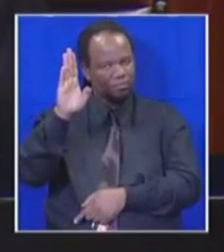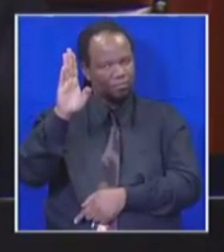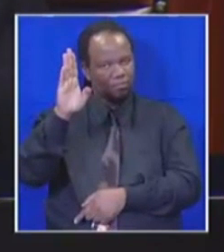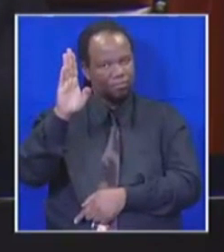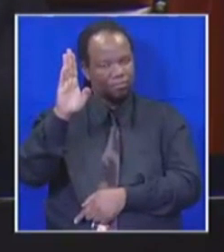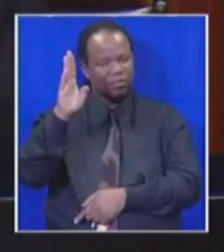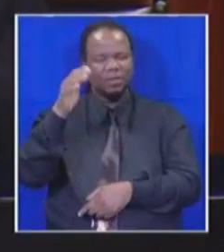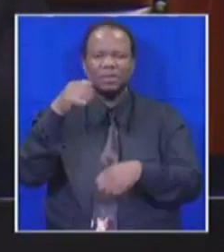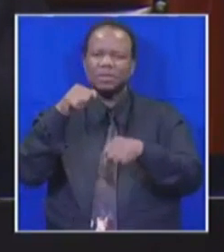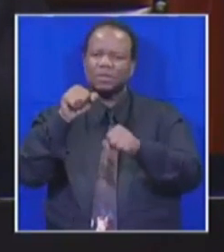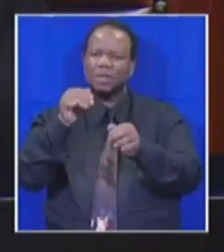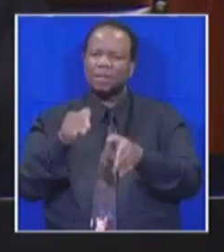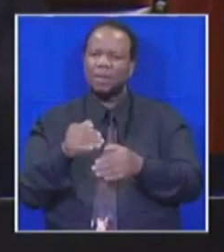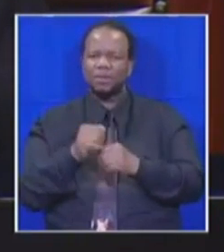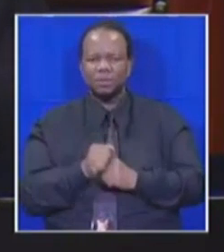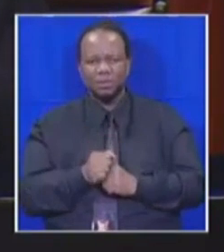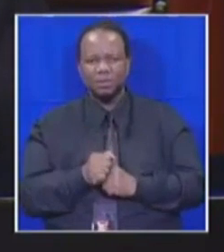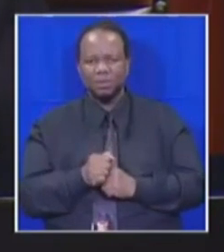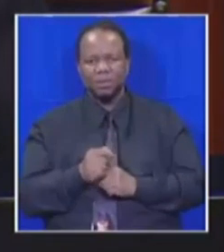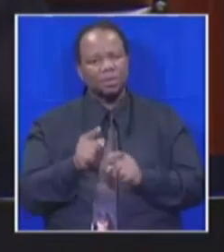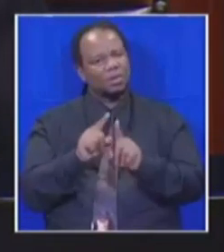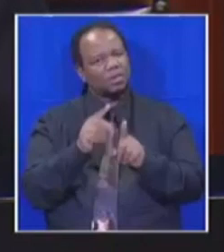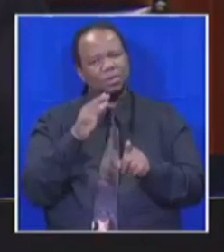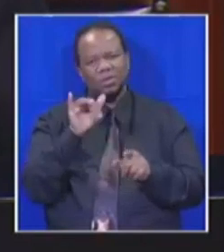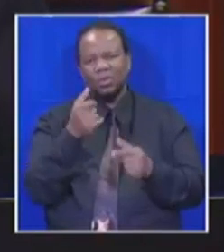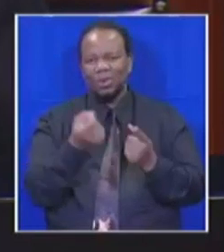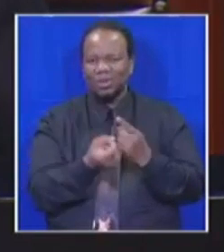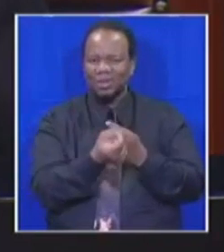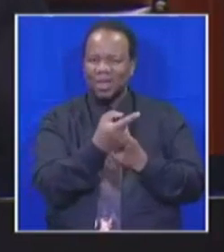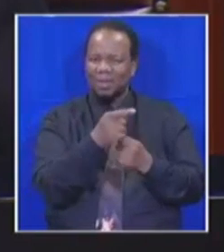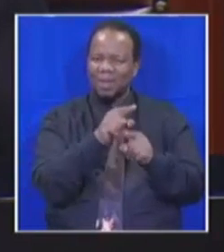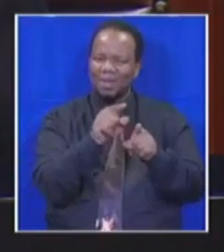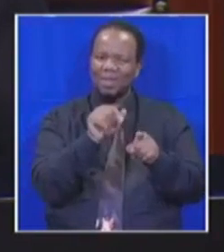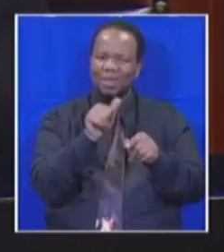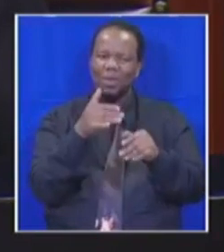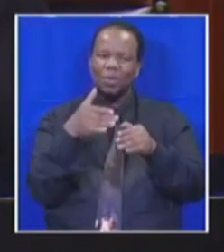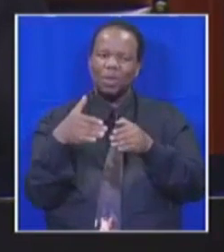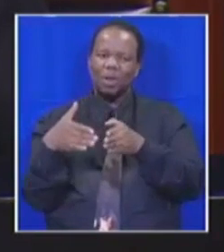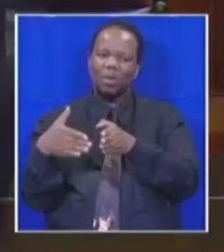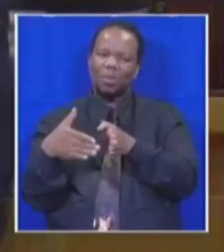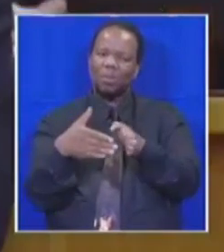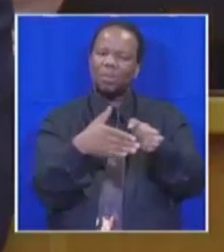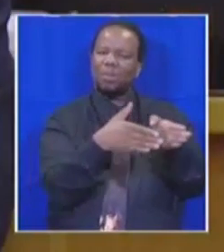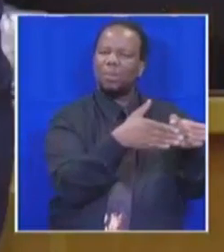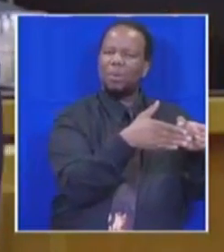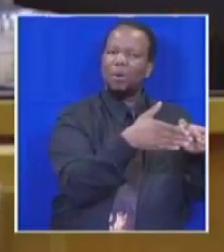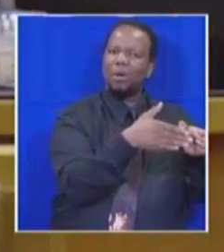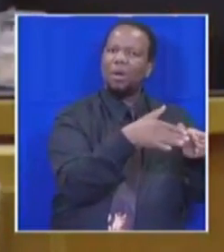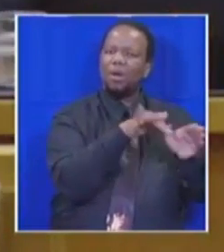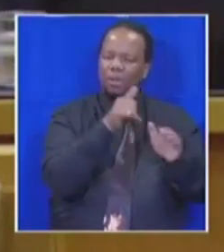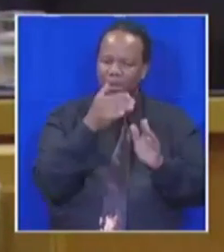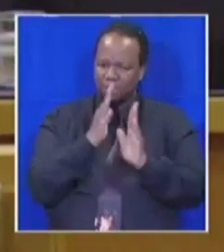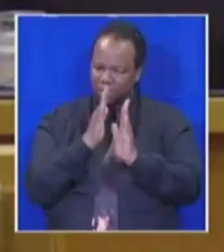House Chair, I really think that we're going down the wrong path here. We're straying away from the agreed procedure. Can I